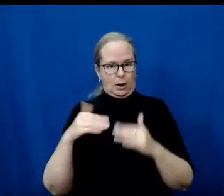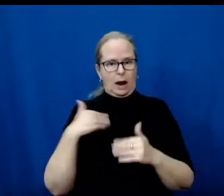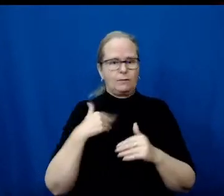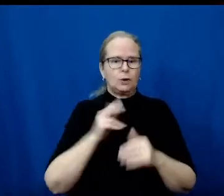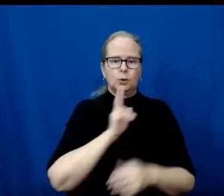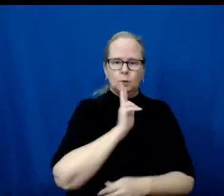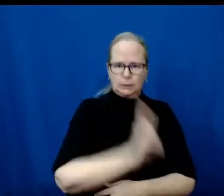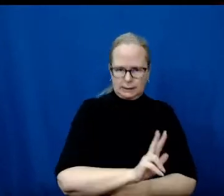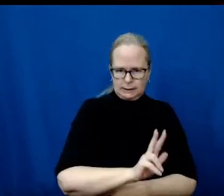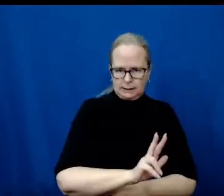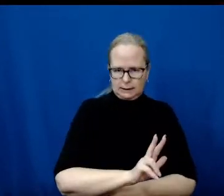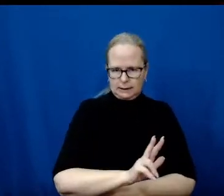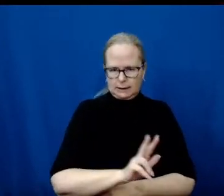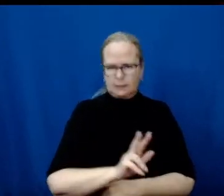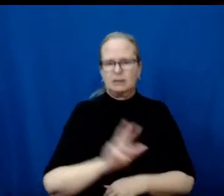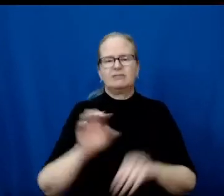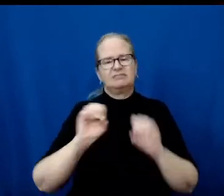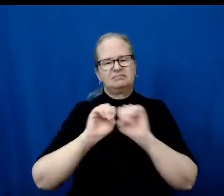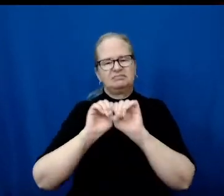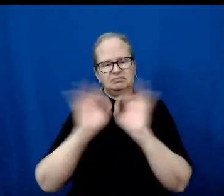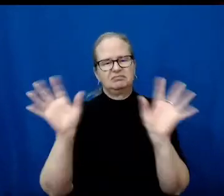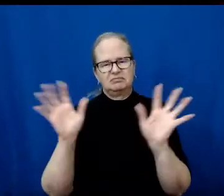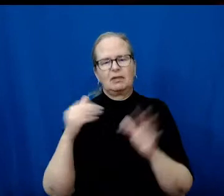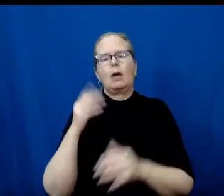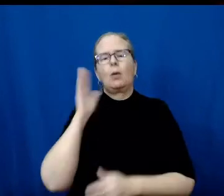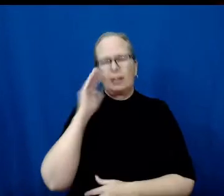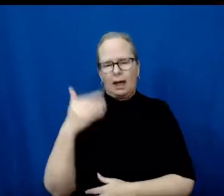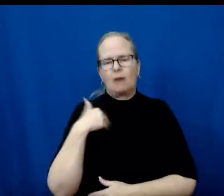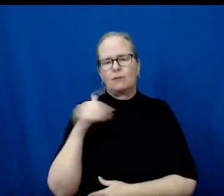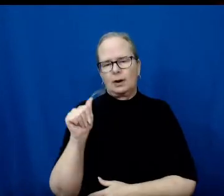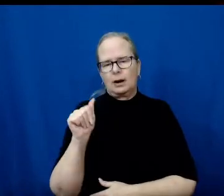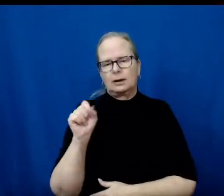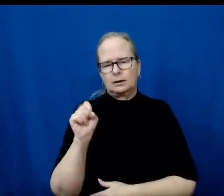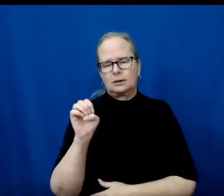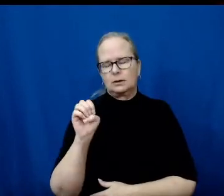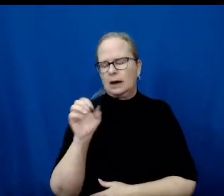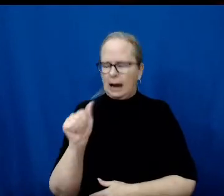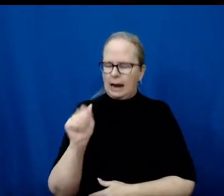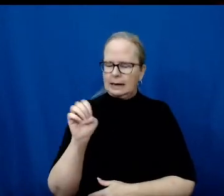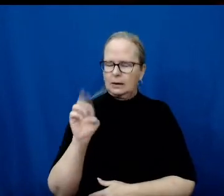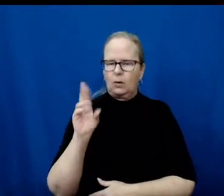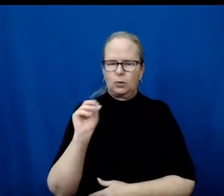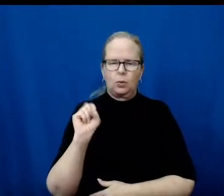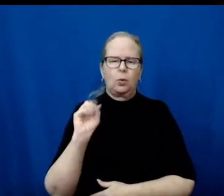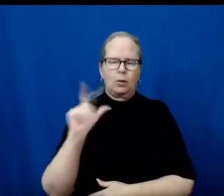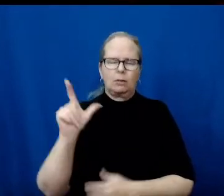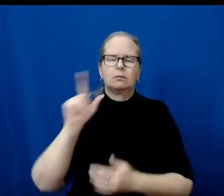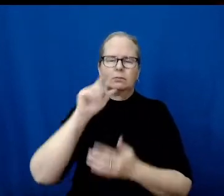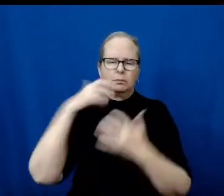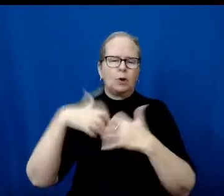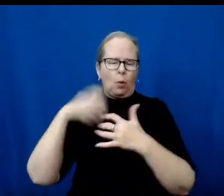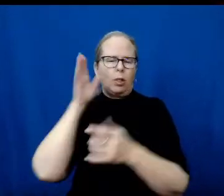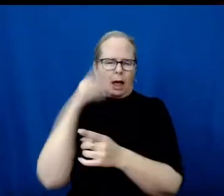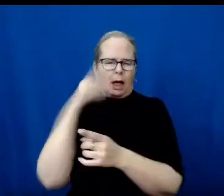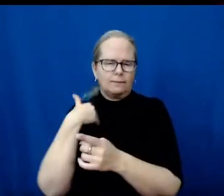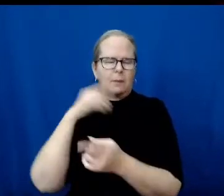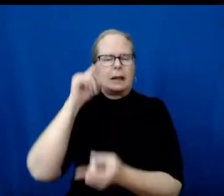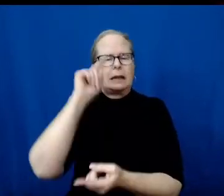that's not abnormal. And at least when you have that stress of encountering a case in your home, that's